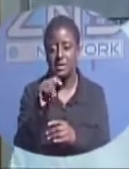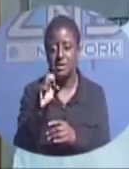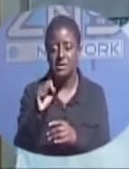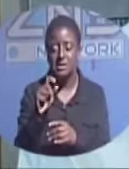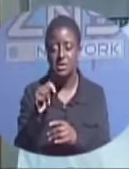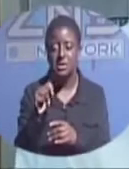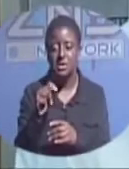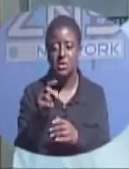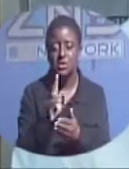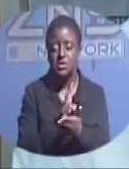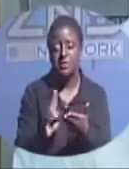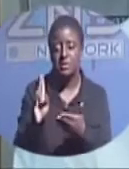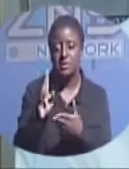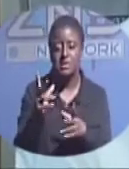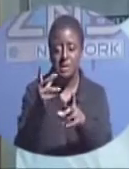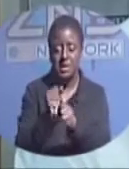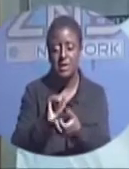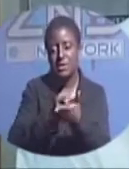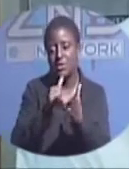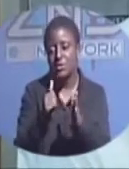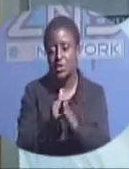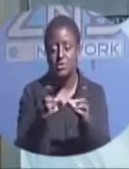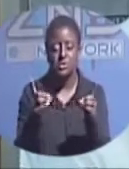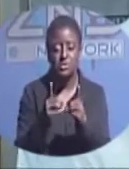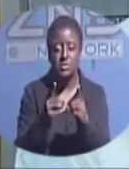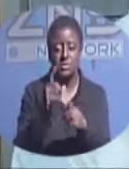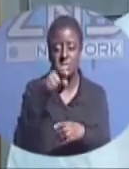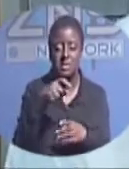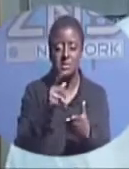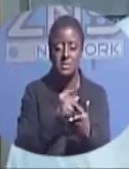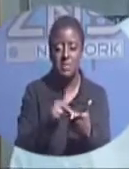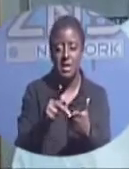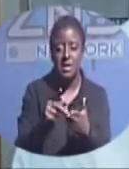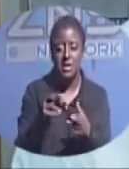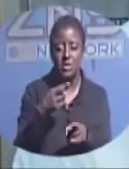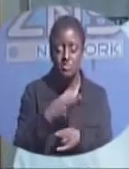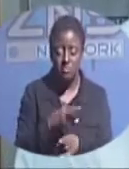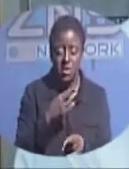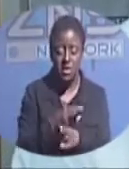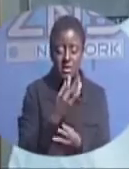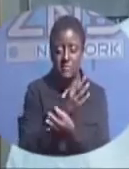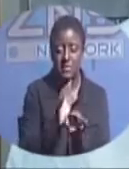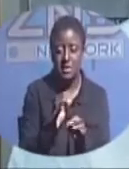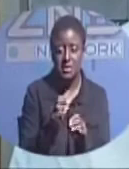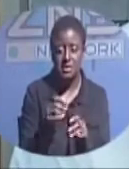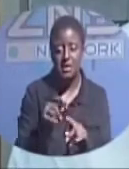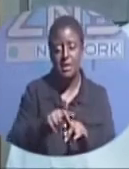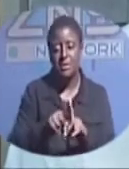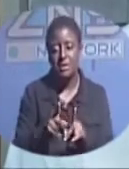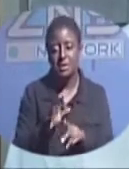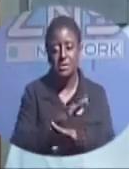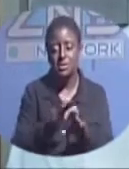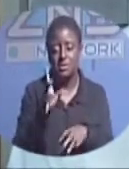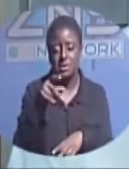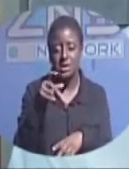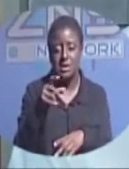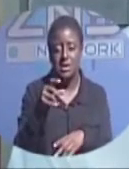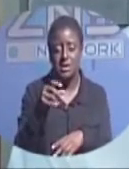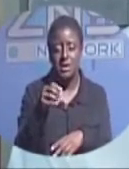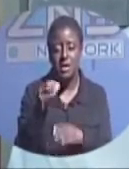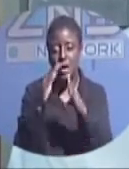can buy, they have to pay the regular fees, but they can bypass all the boarding,